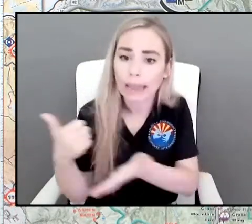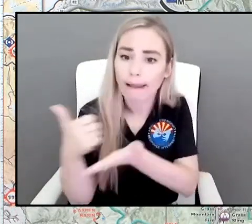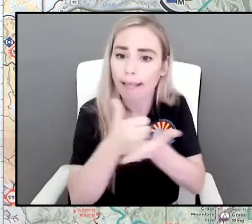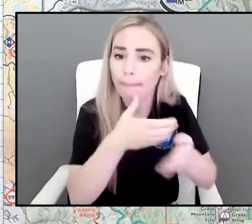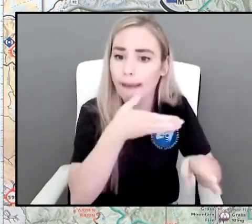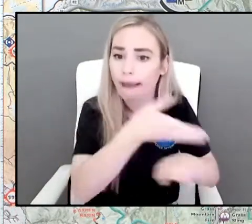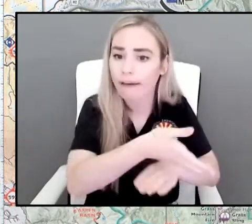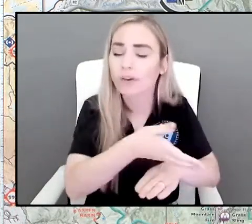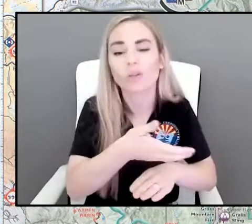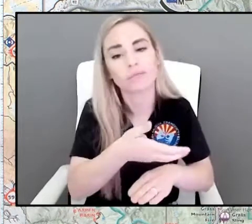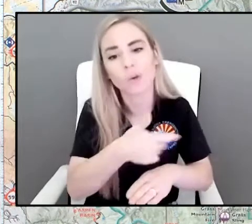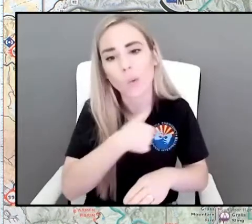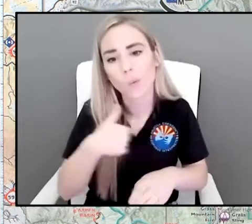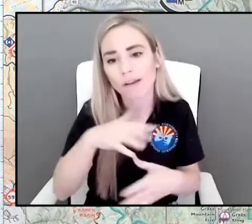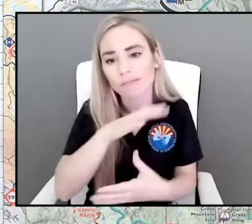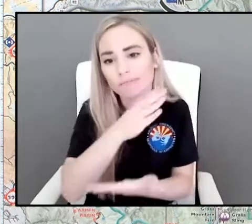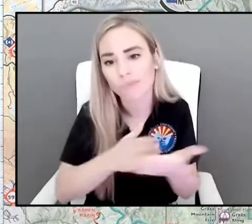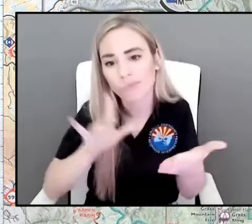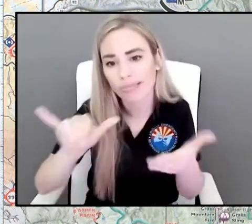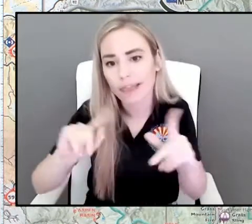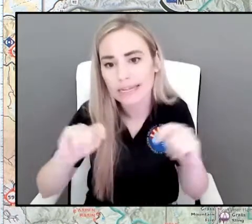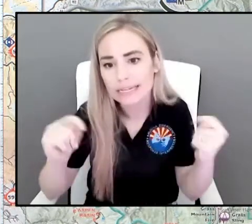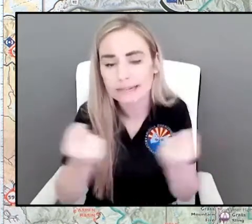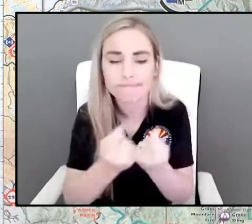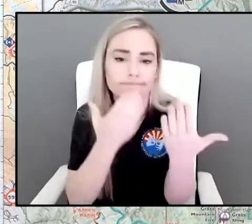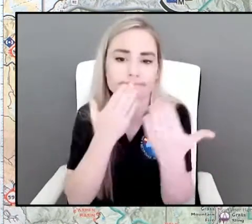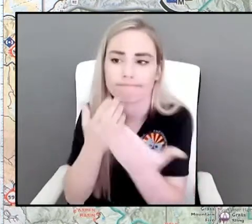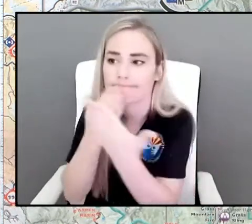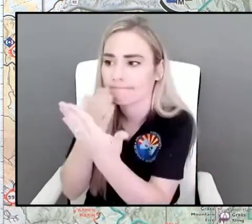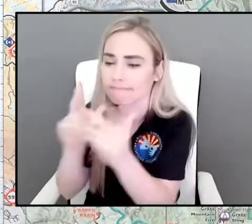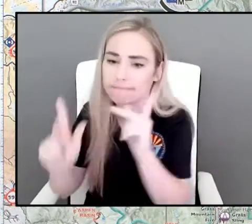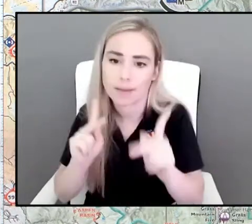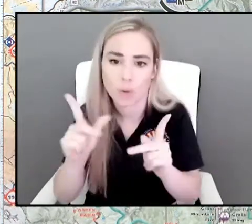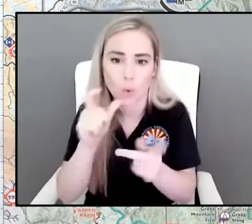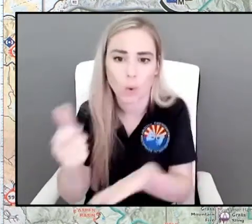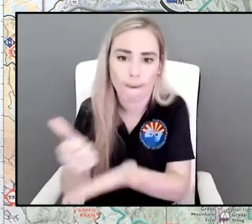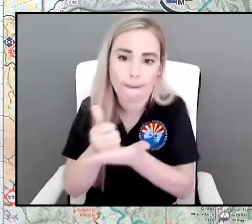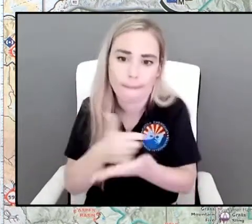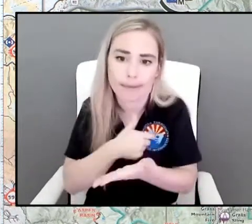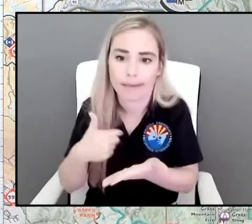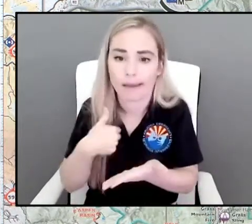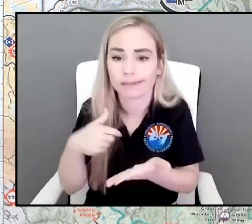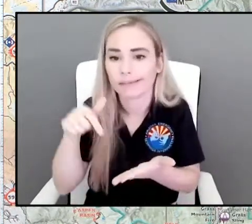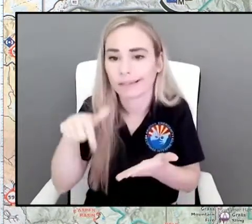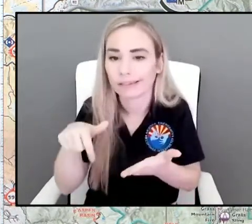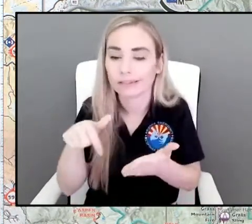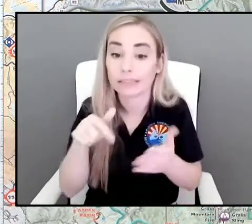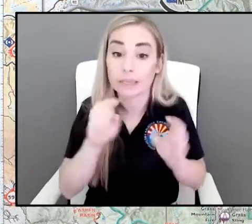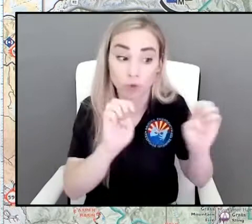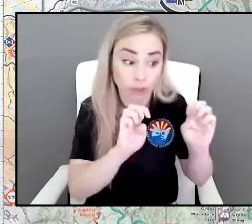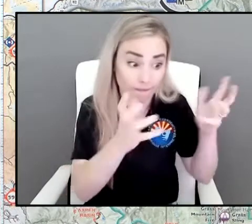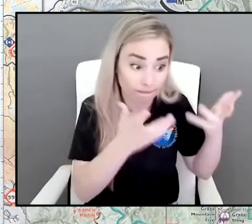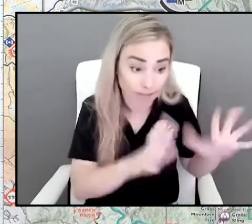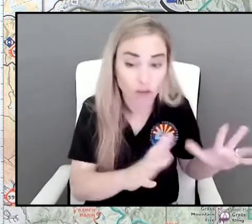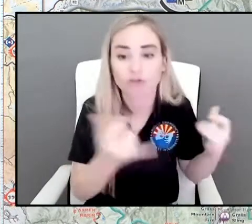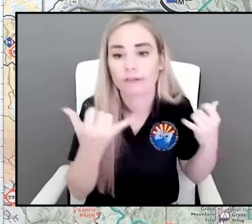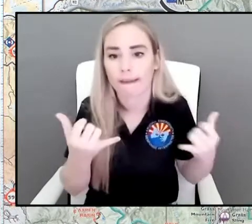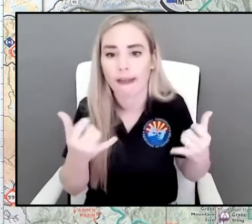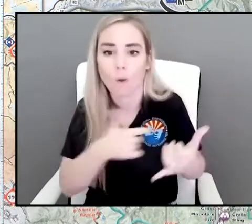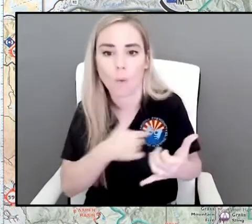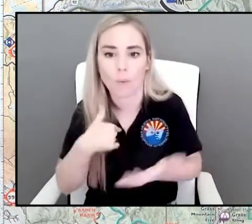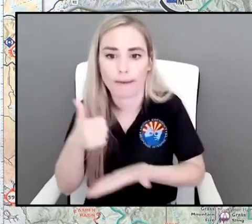thankful for all the other folks in this room that are helping us in this post-emergency moment. I wanted to speak